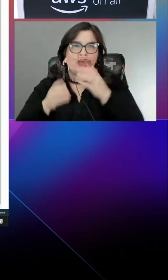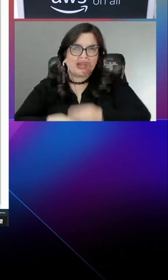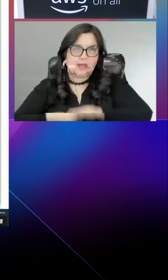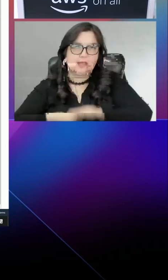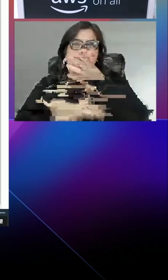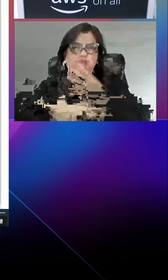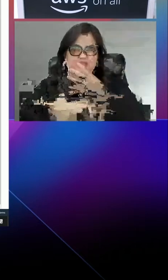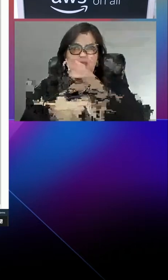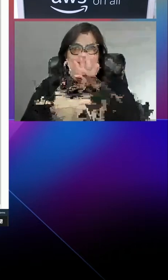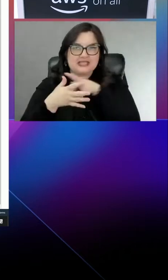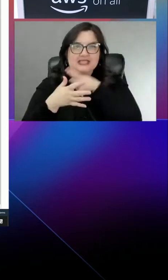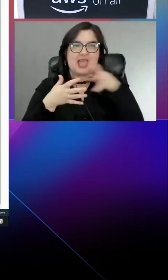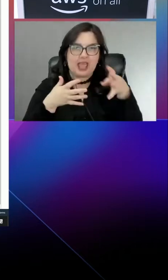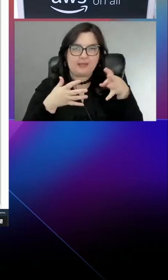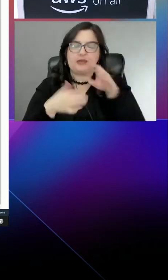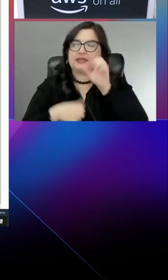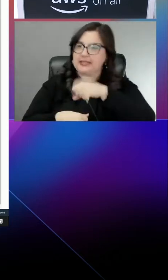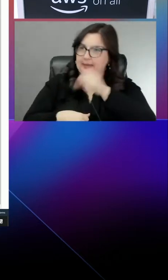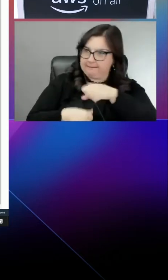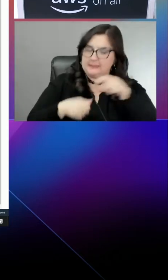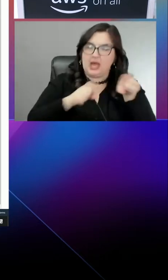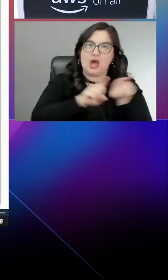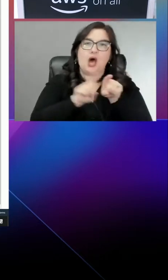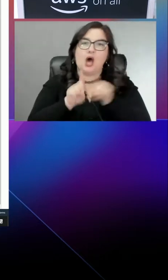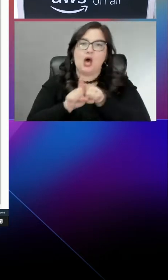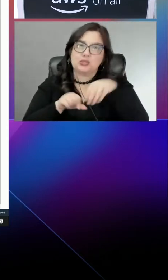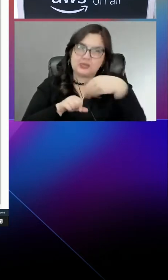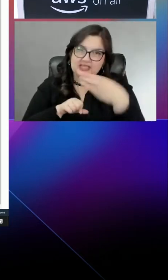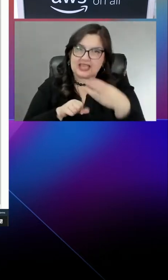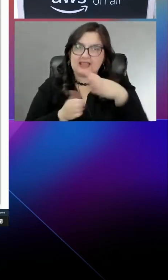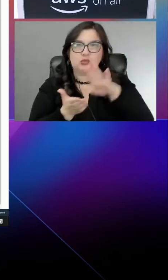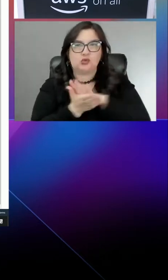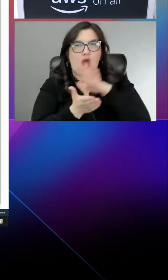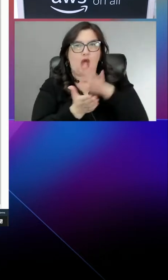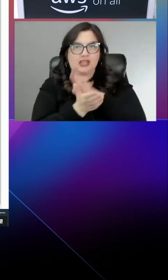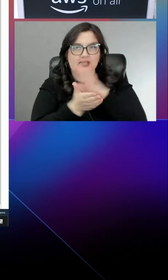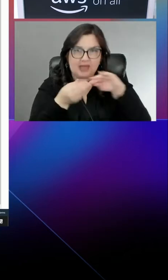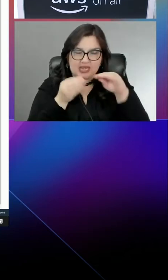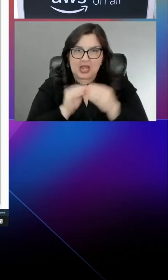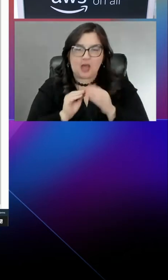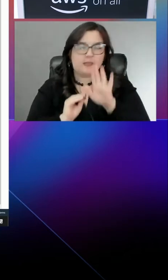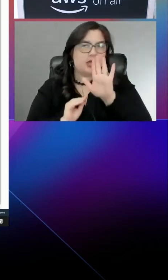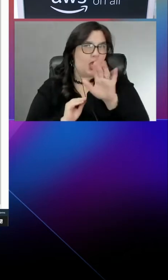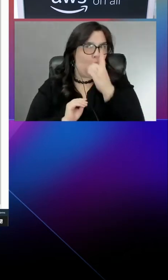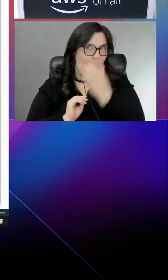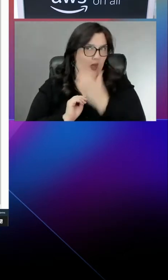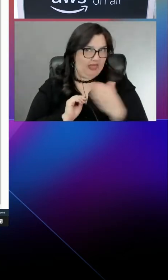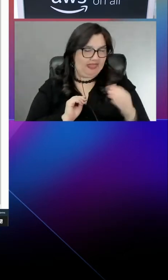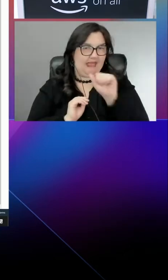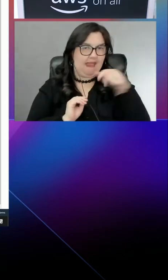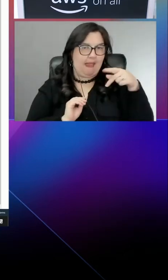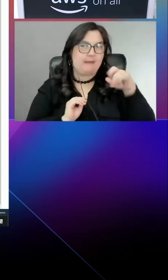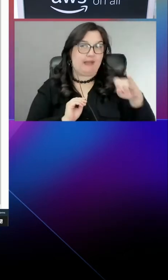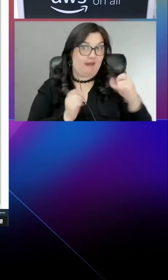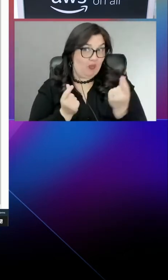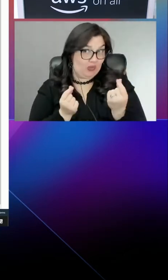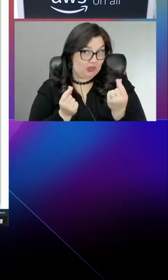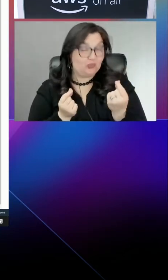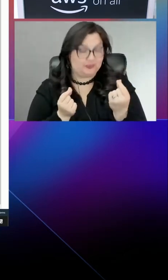also gives you like the document number. And one thing this API does is also